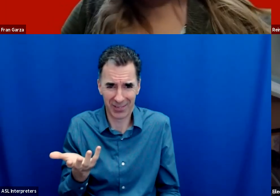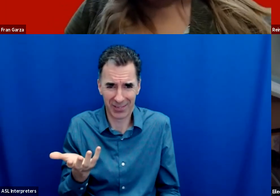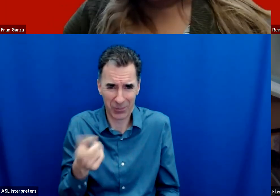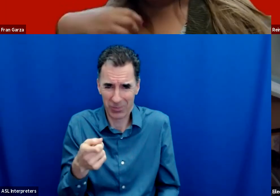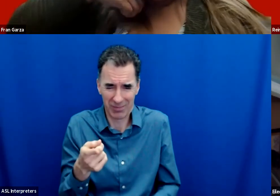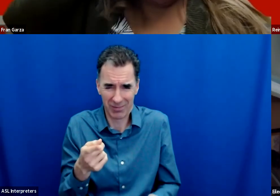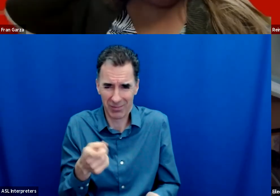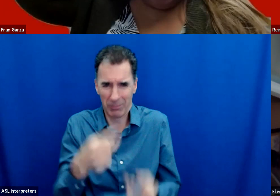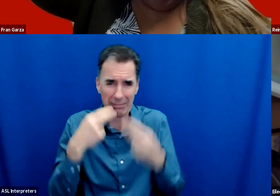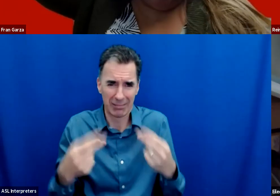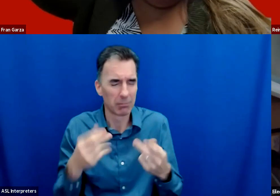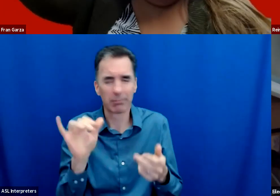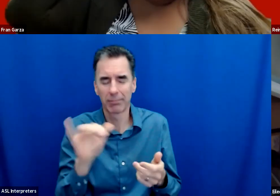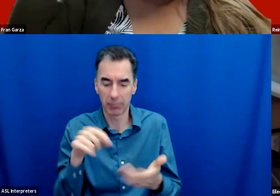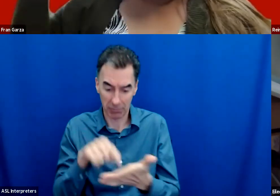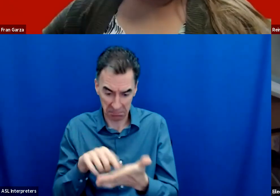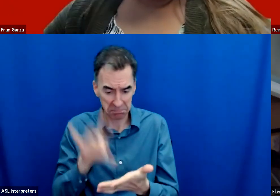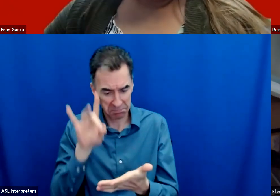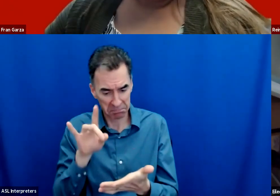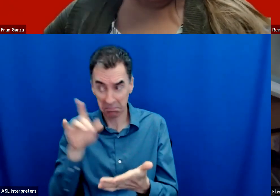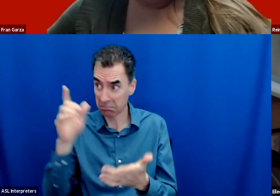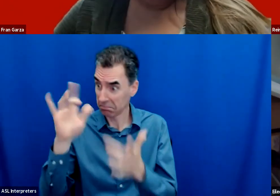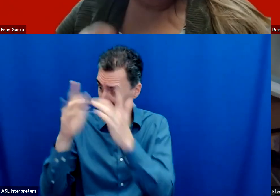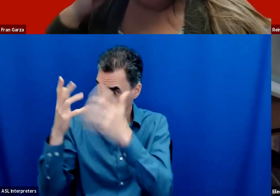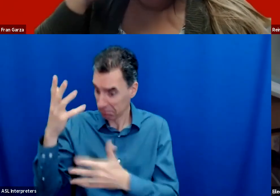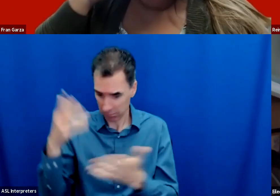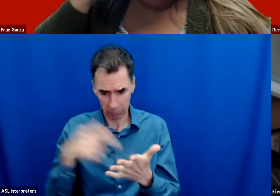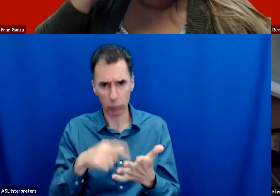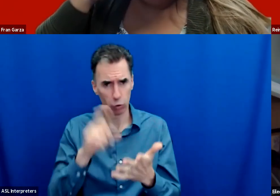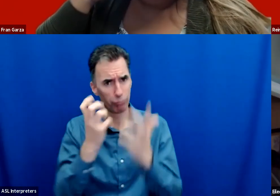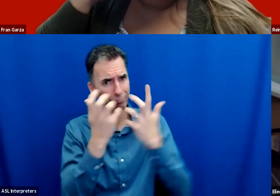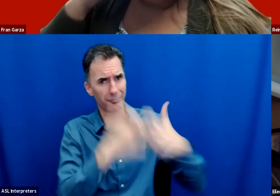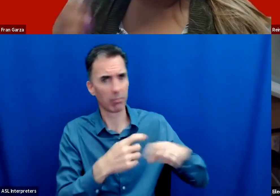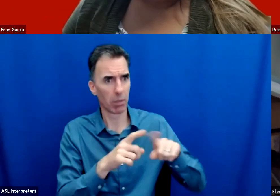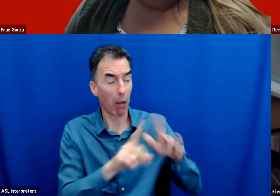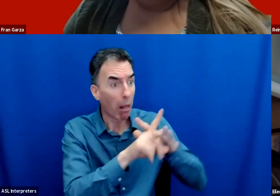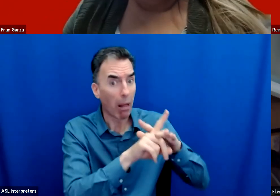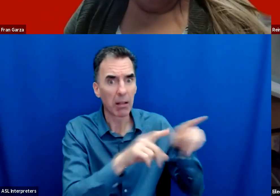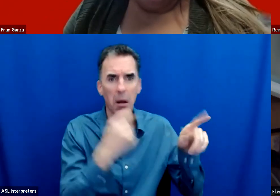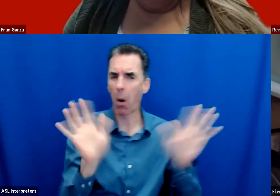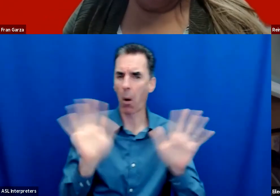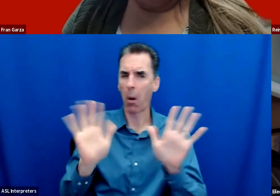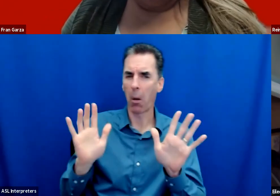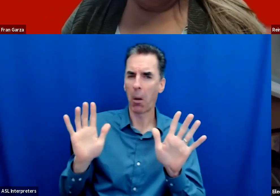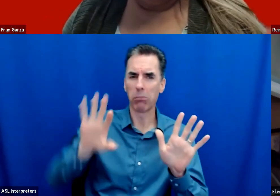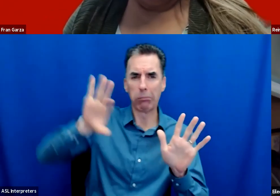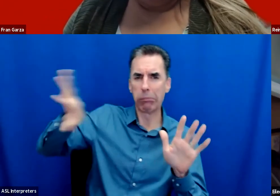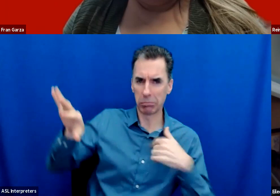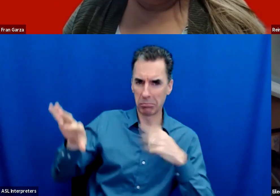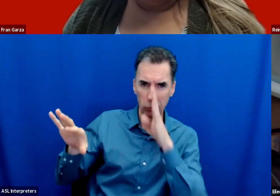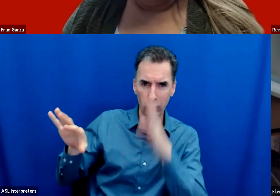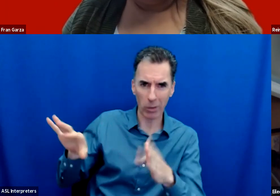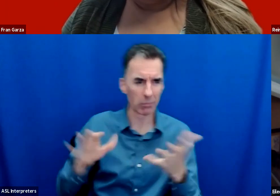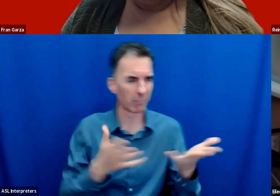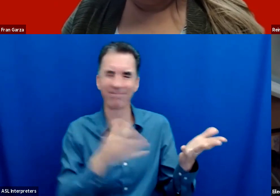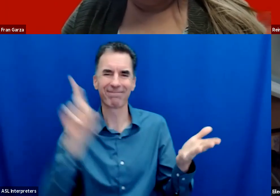you choose these facilities, they should be maintaining and ensuring they're all in network, and they should be making sure that all those providers are getting paid